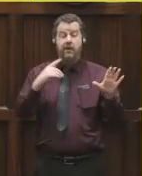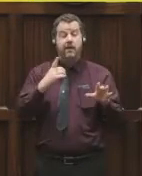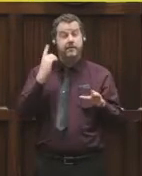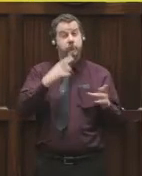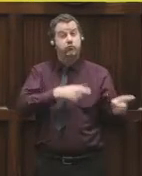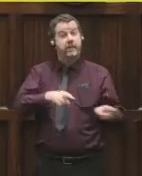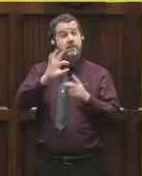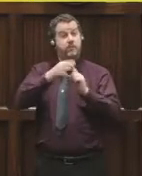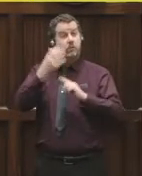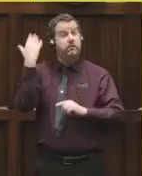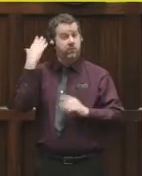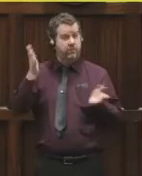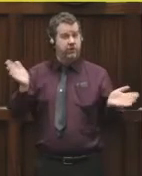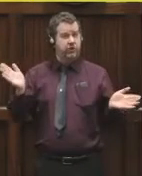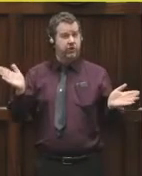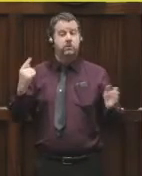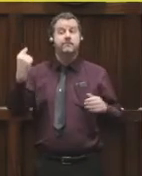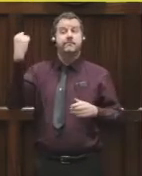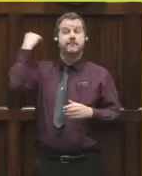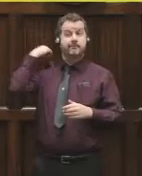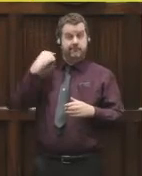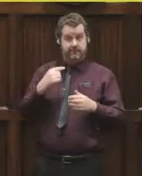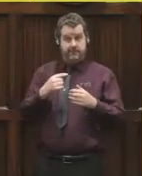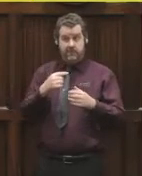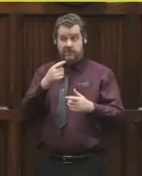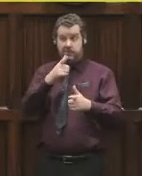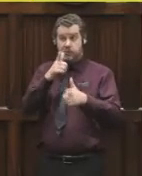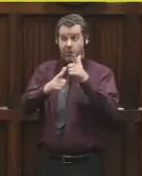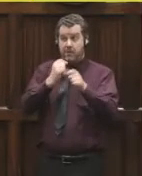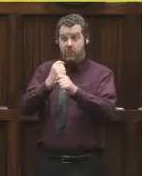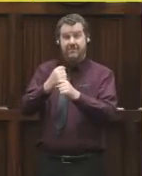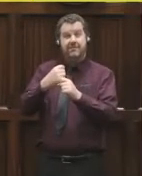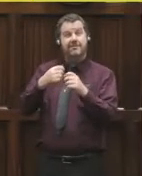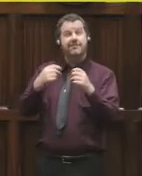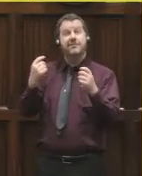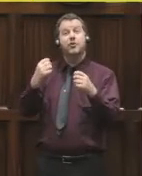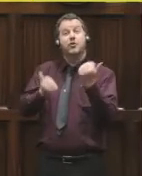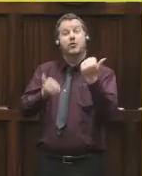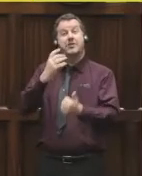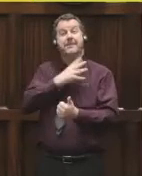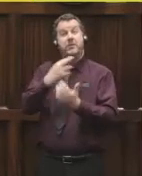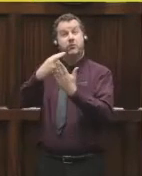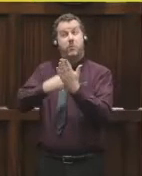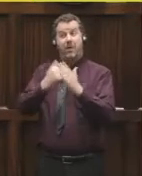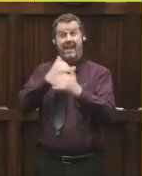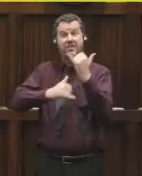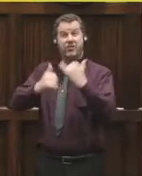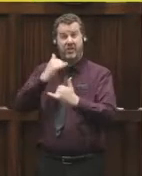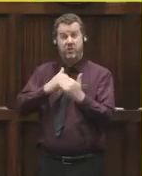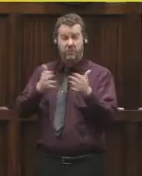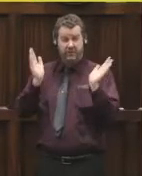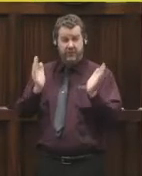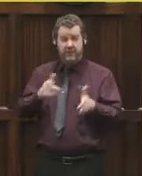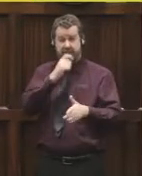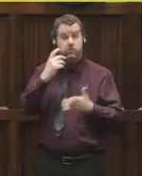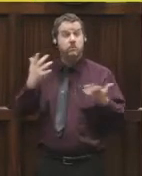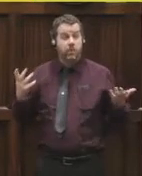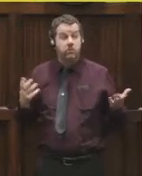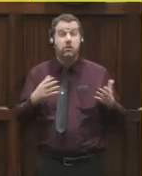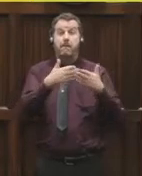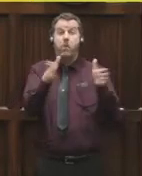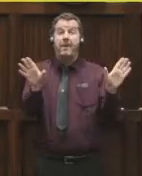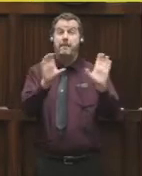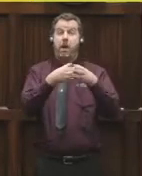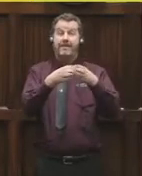when we discussed the report from the Justice Committee last year. Public bodies do have a duty